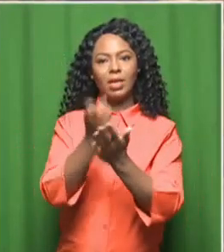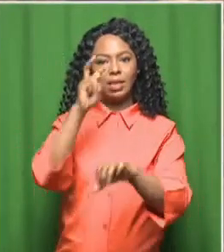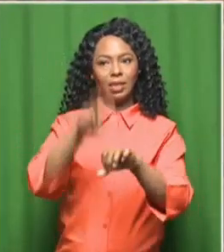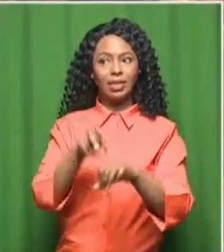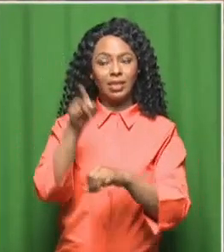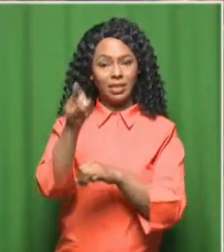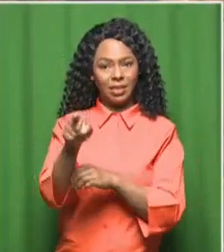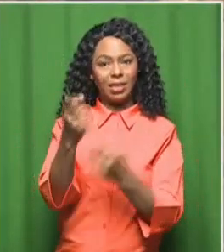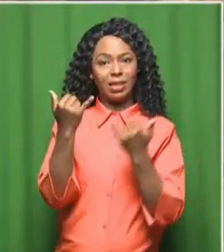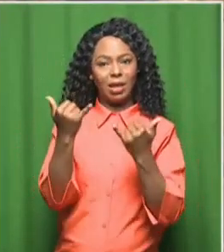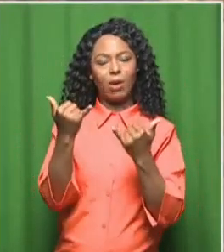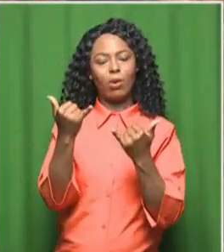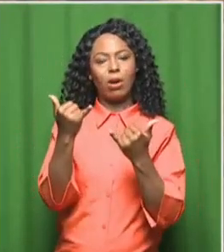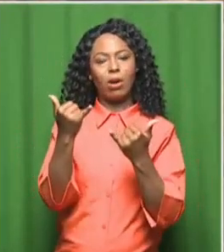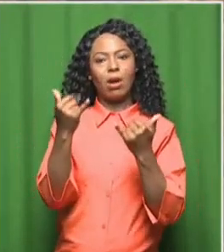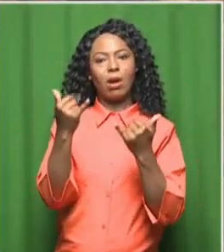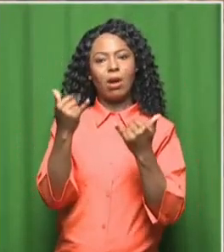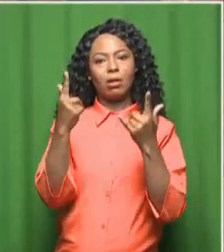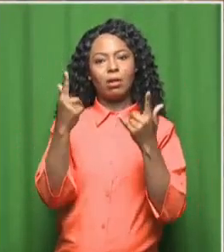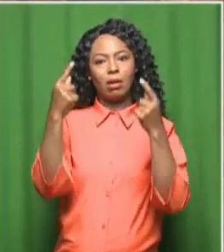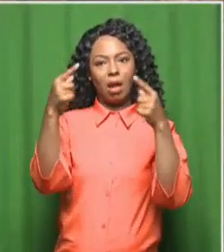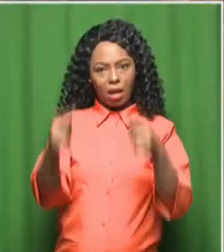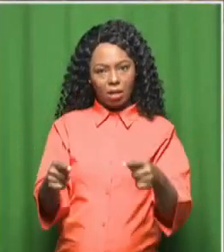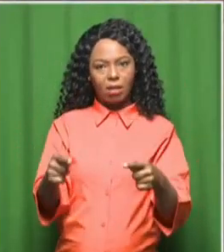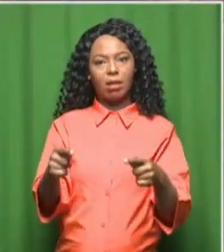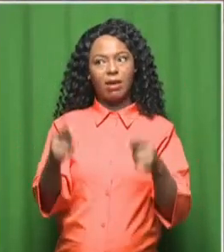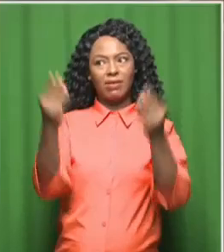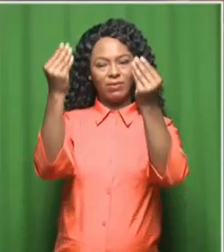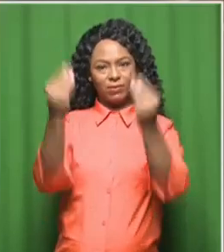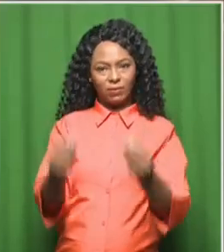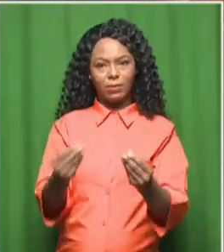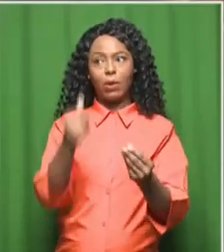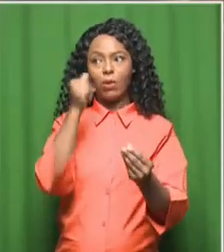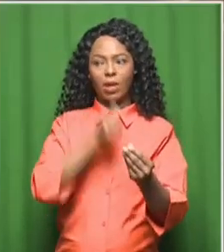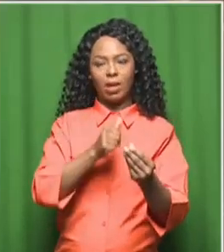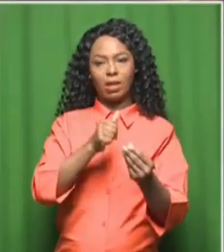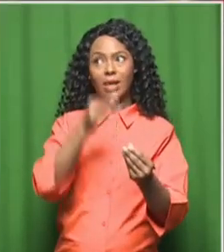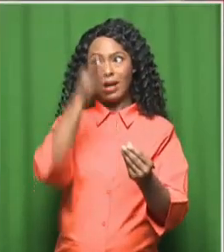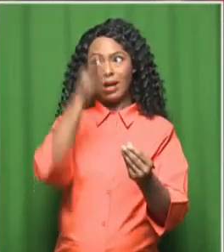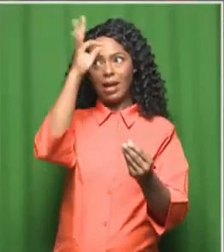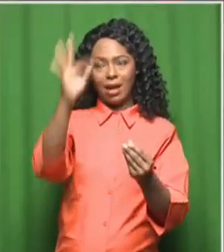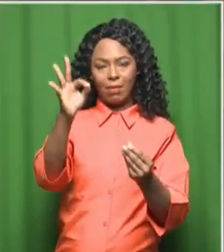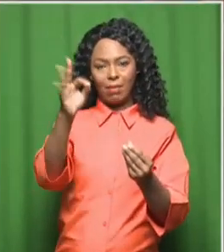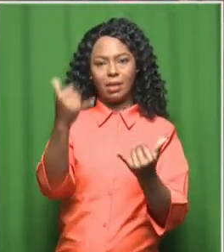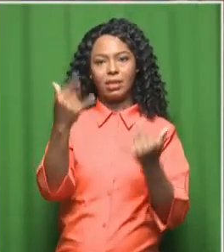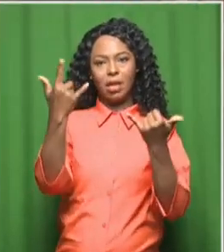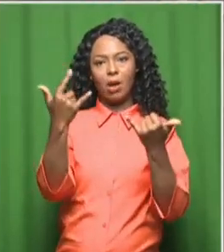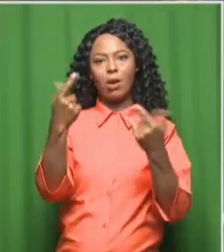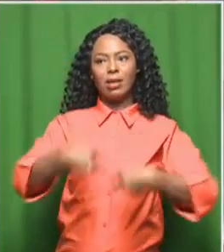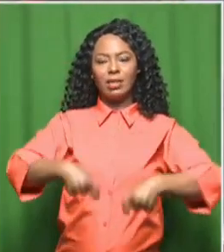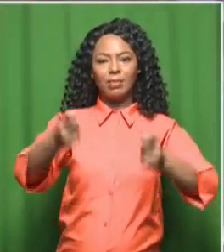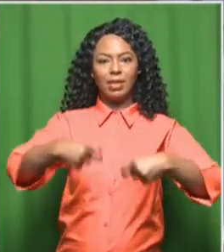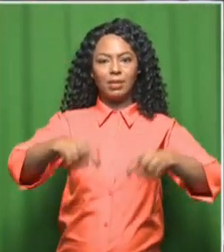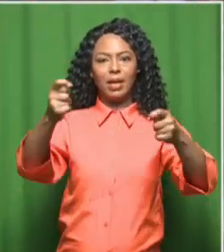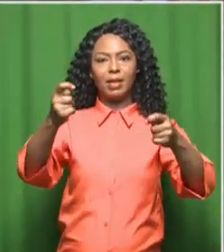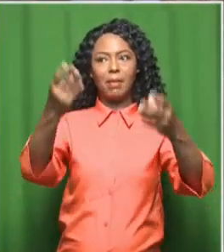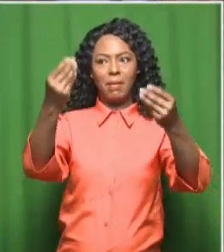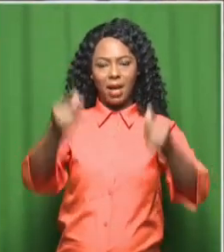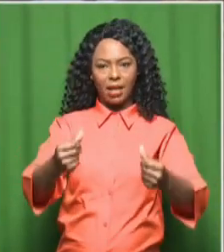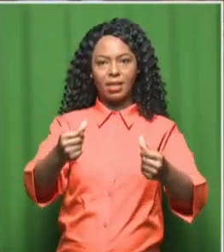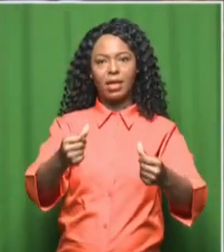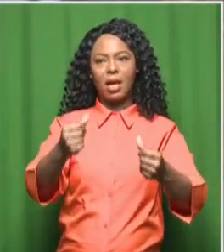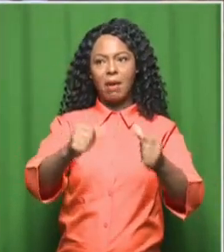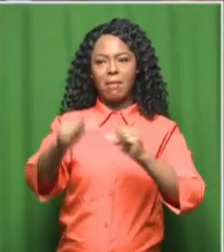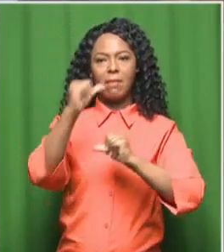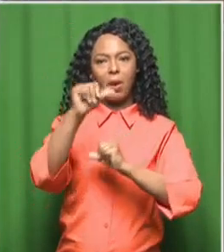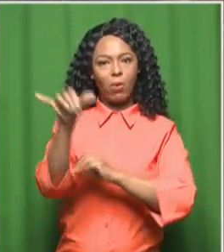policy is when the government spends money during tough economic times, such as a recession, and it will save money during good